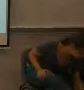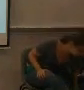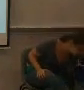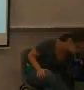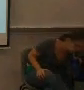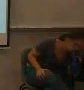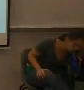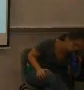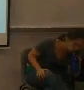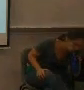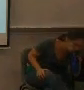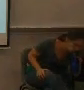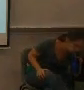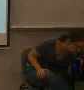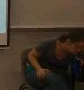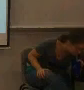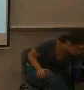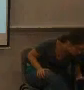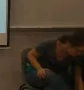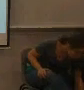Who can do it?